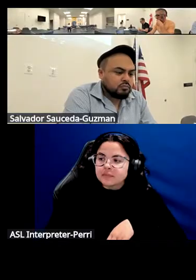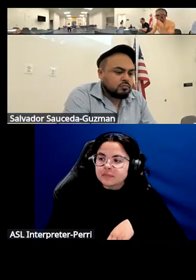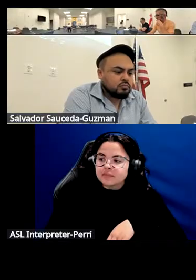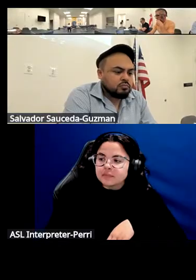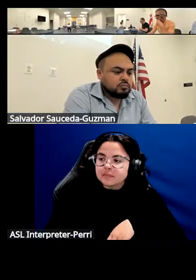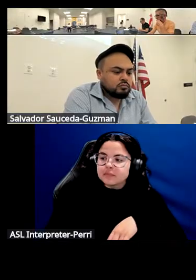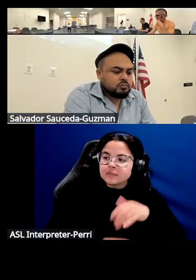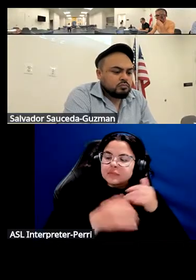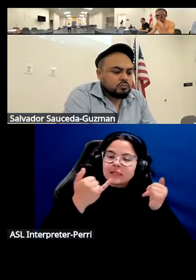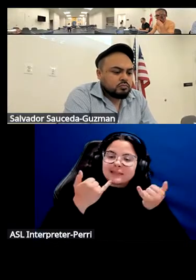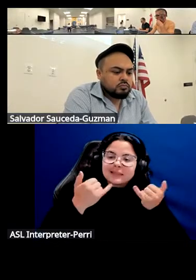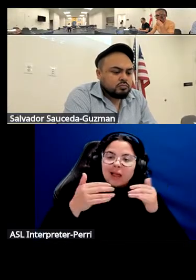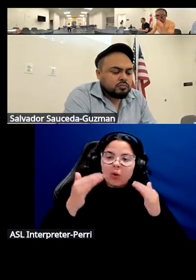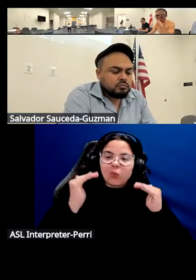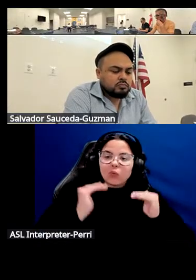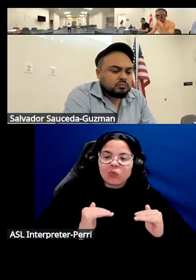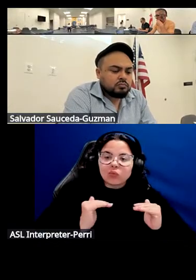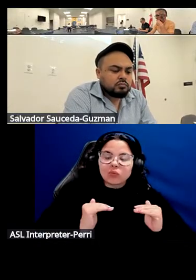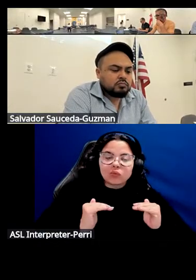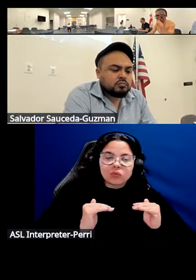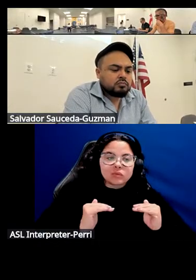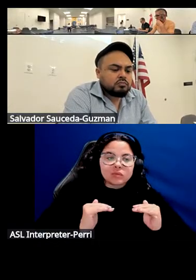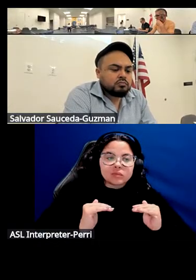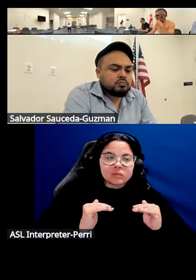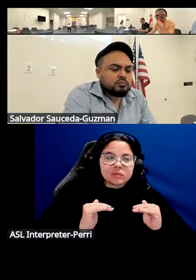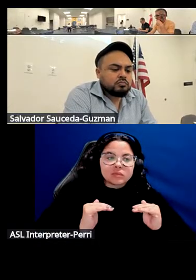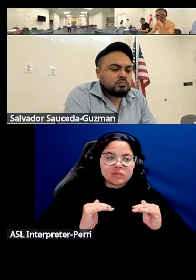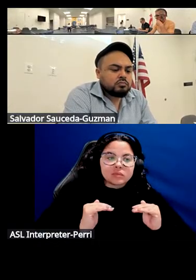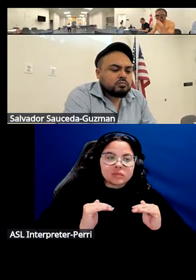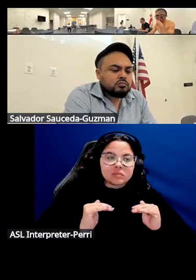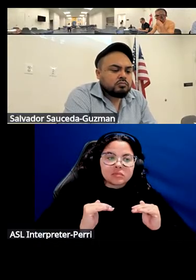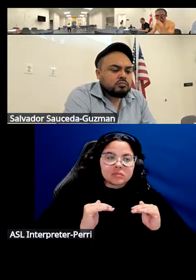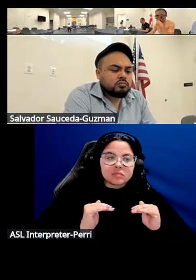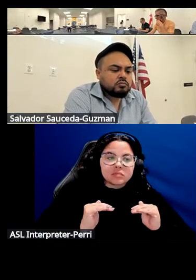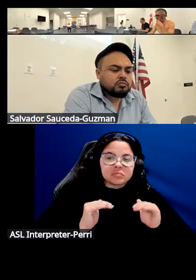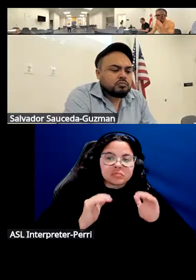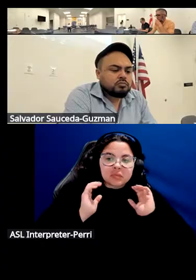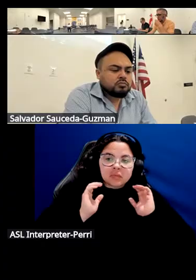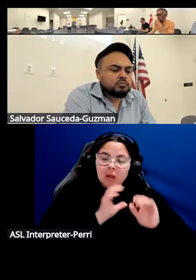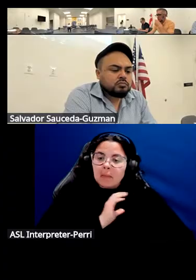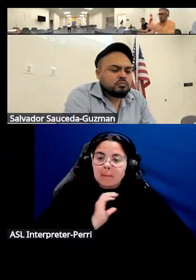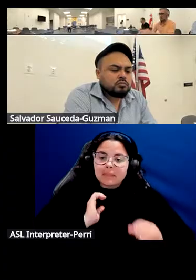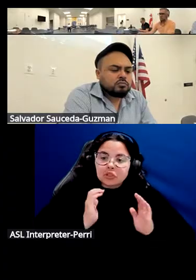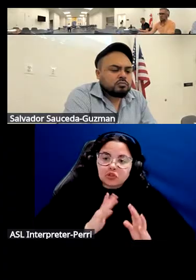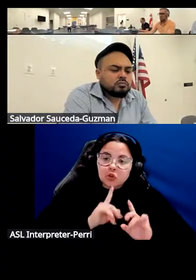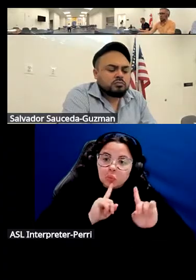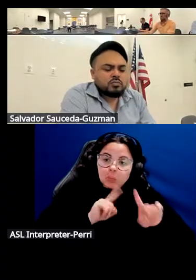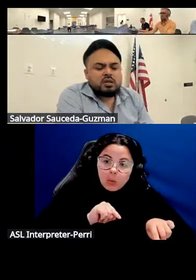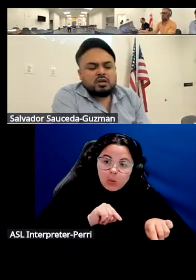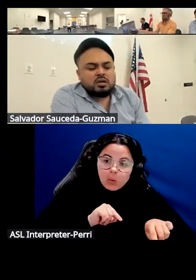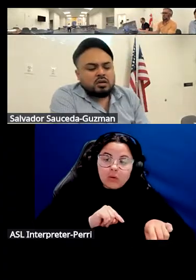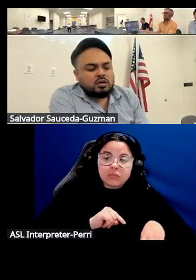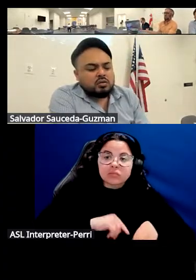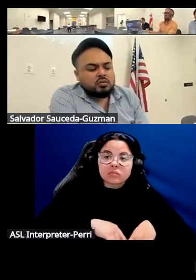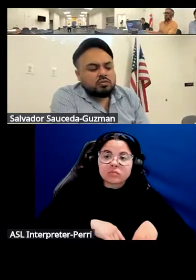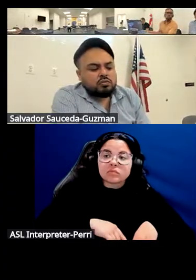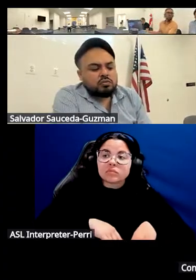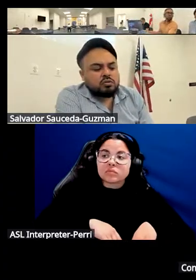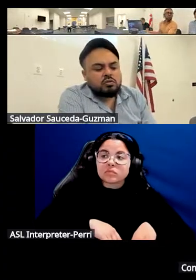go to commissioner reports, and we're going to start with you, Commissioner Kelby.